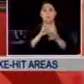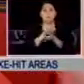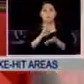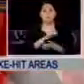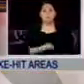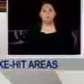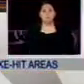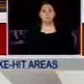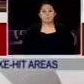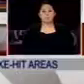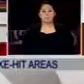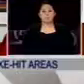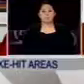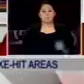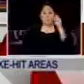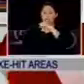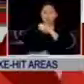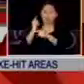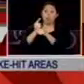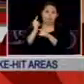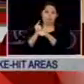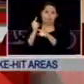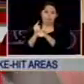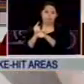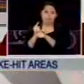That is correct. And